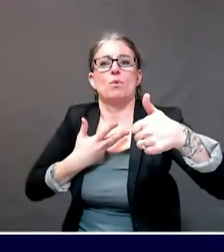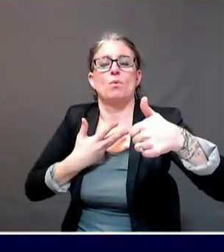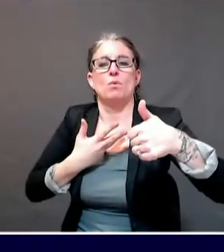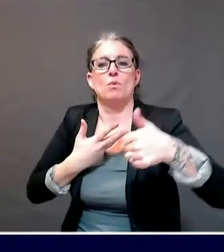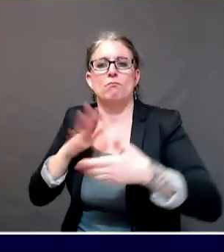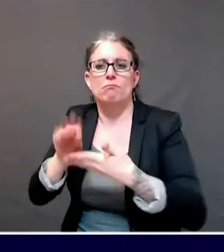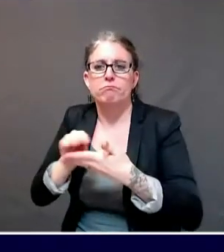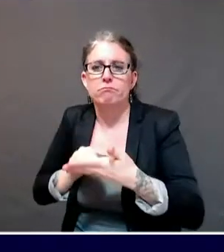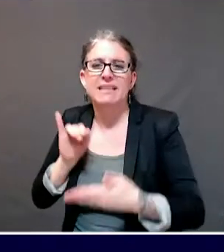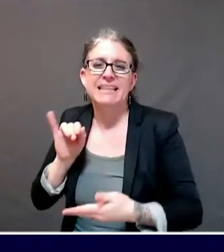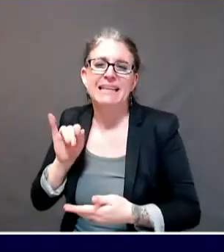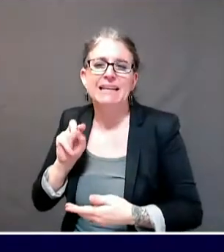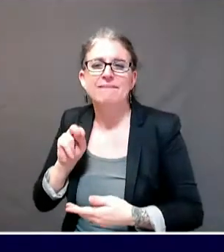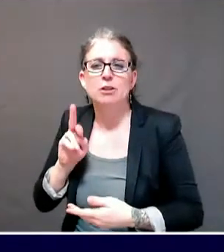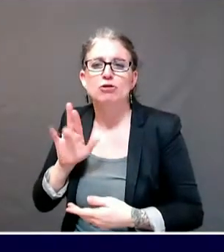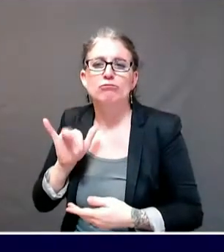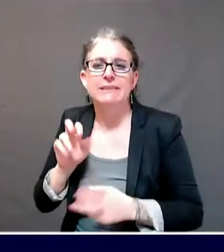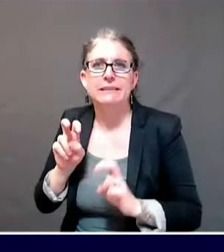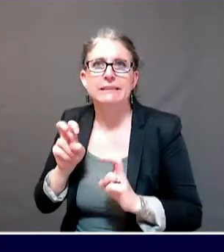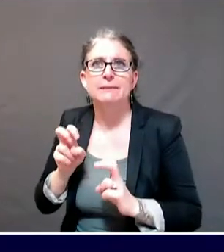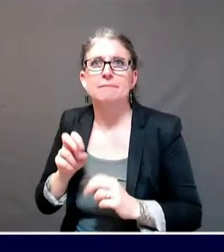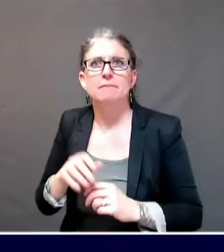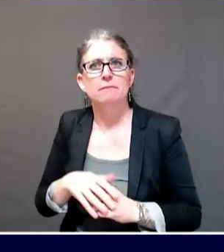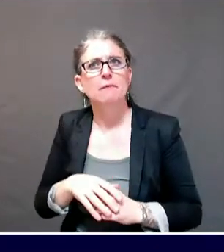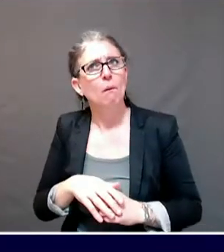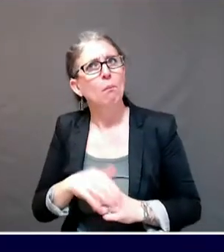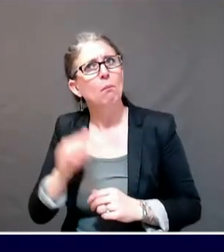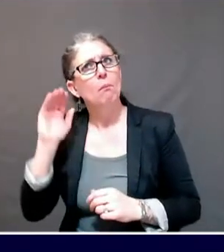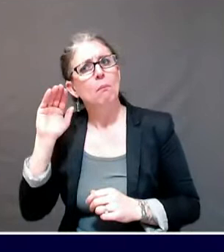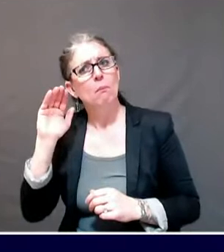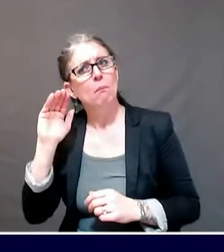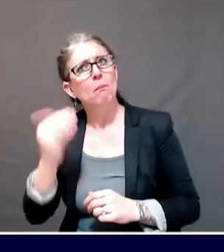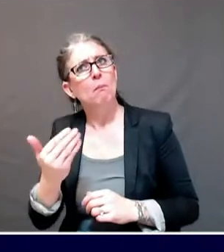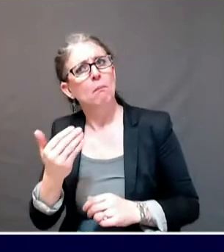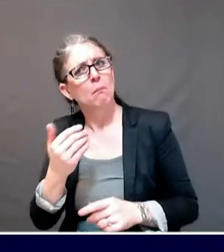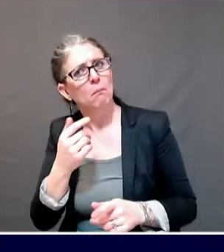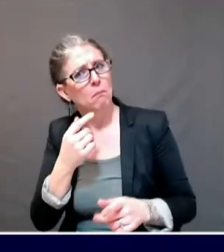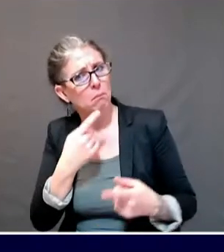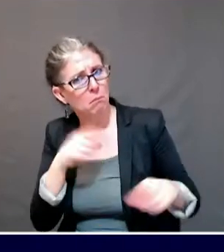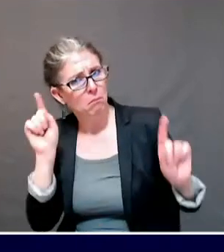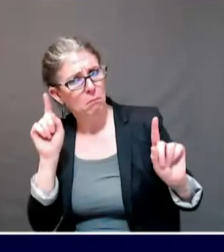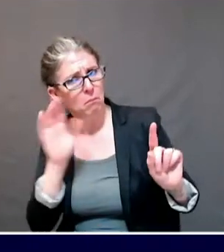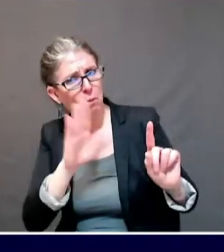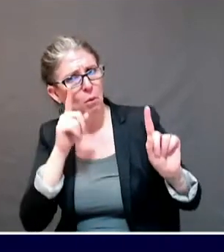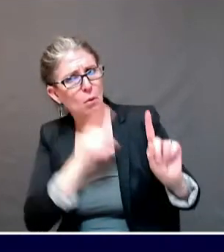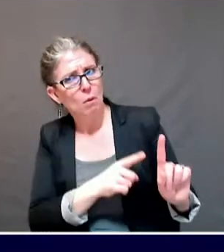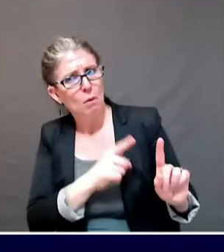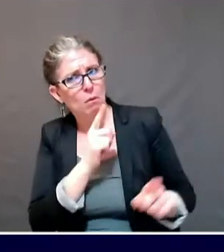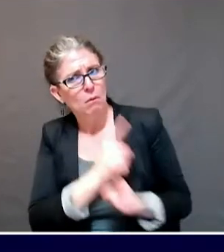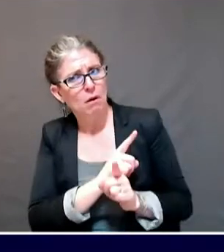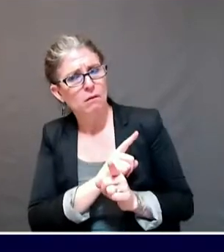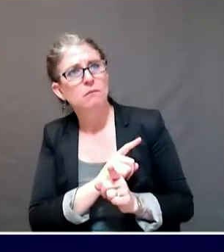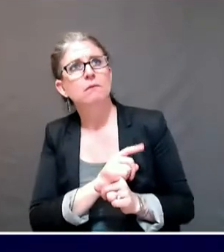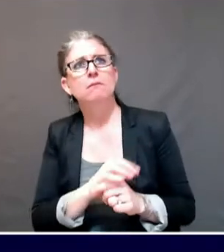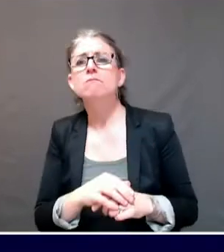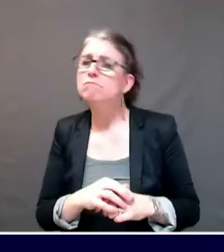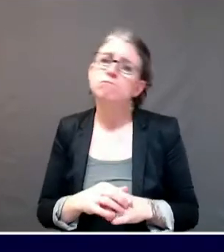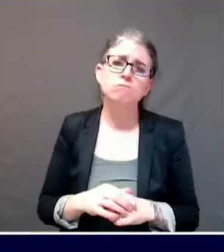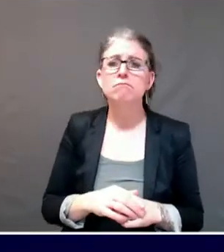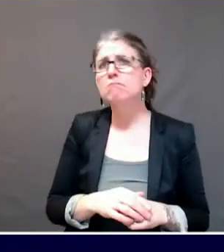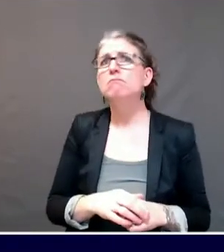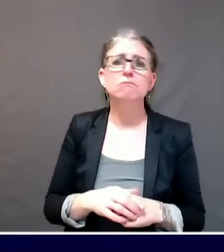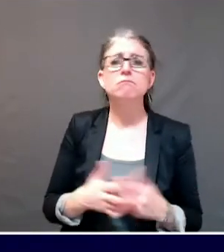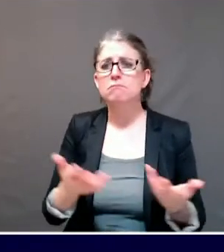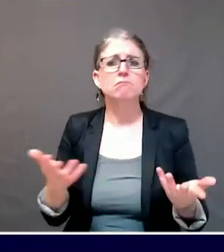or less on target. Yeah, I mean, the higher the better, right? So the target, the goal